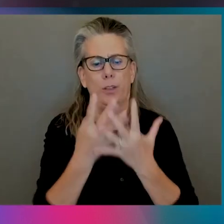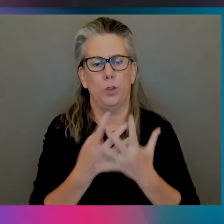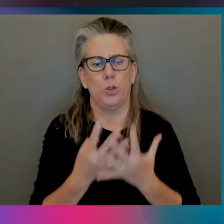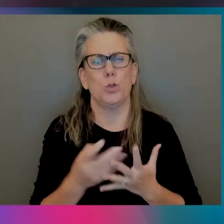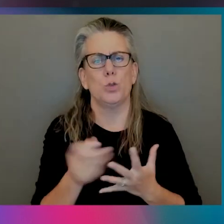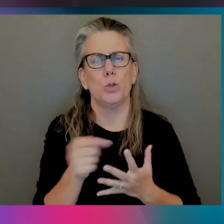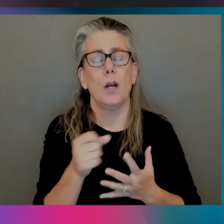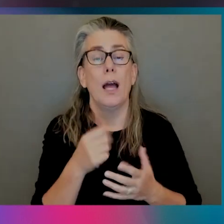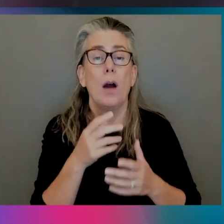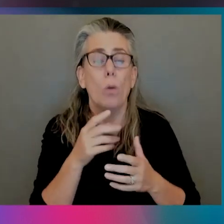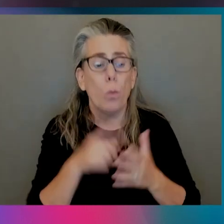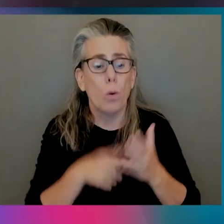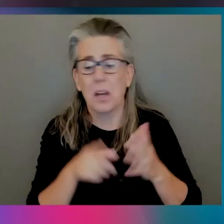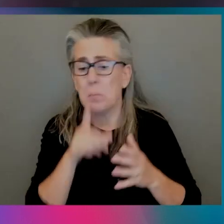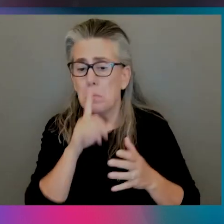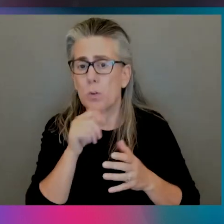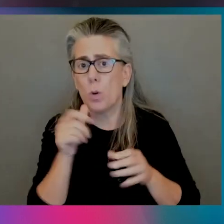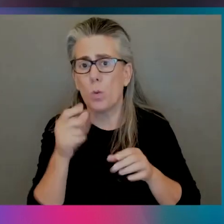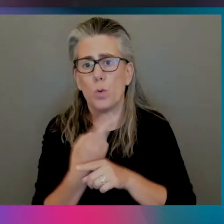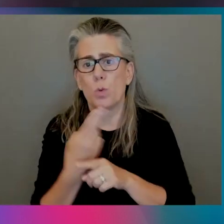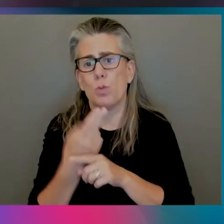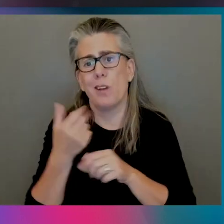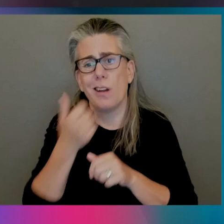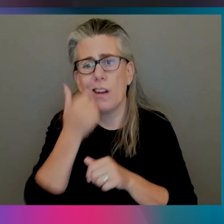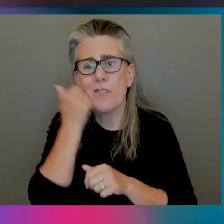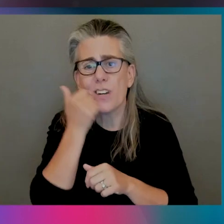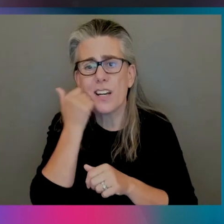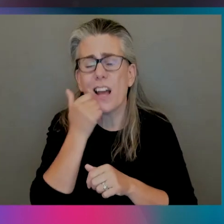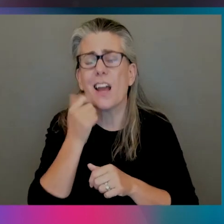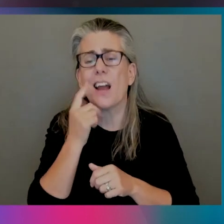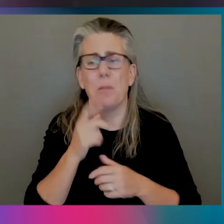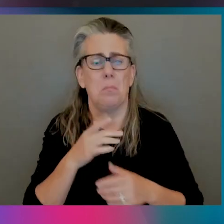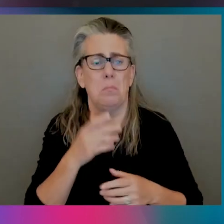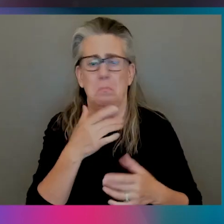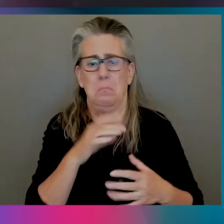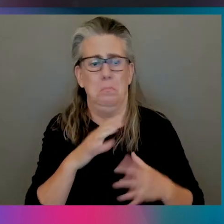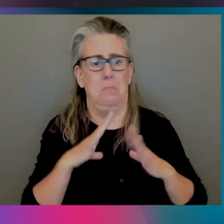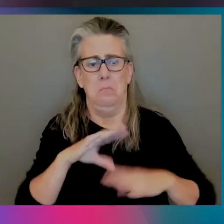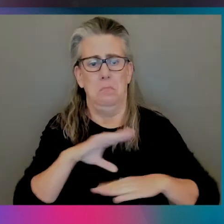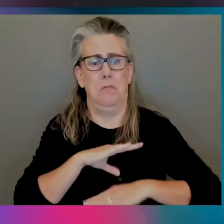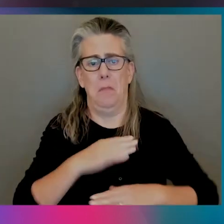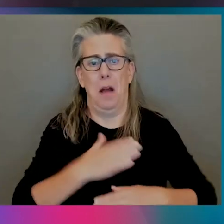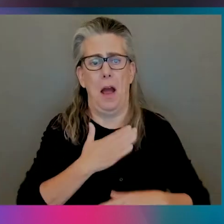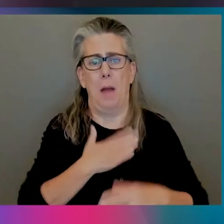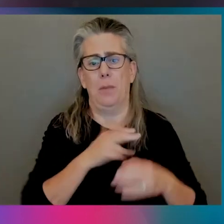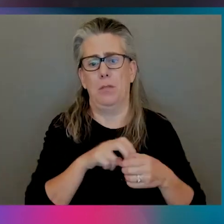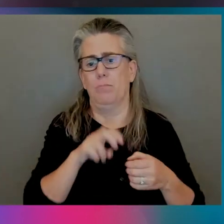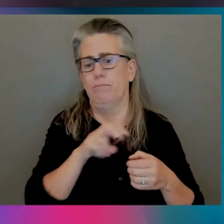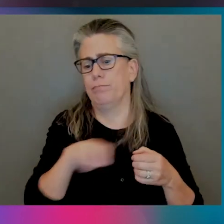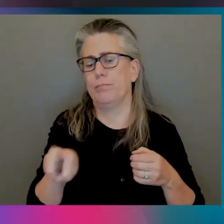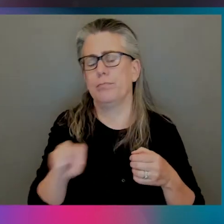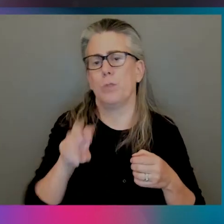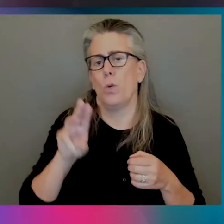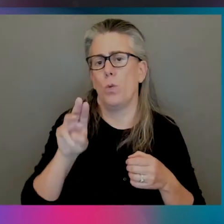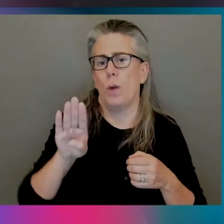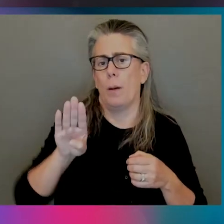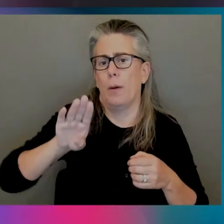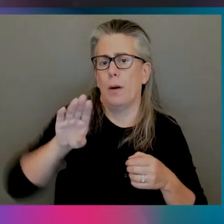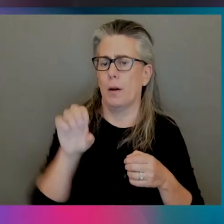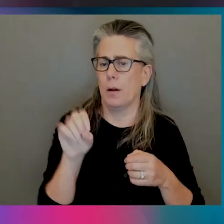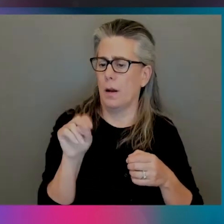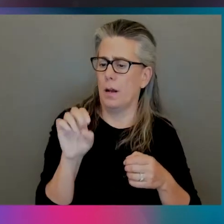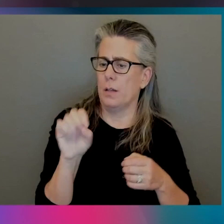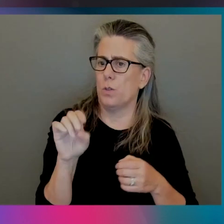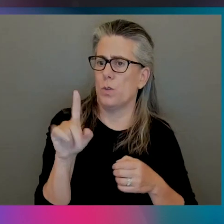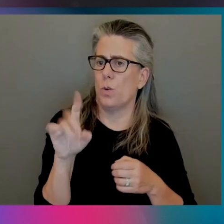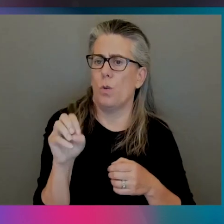don't perhaps use day to day, I'm perfectly happy jumping out to a web console or even a different tool. Right. You know, I'm equally